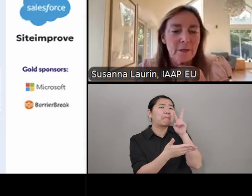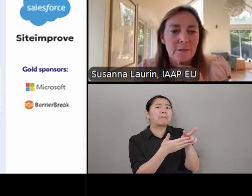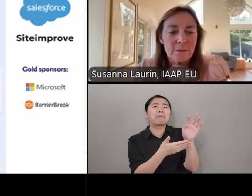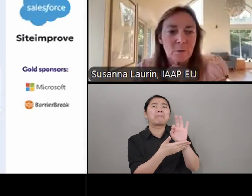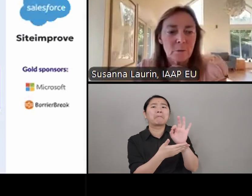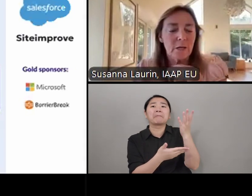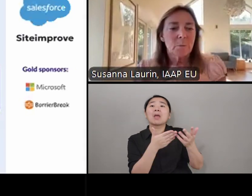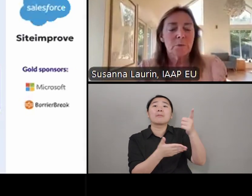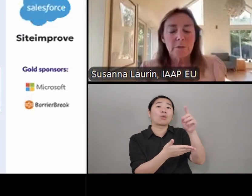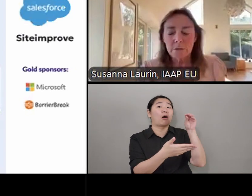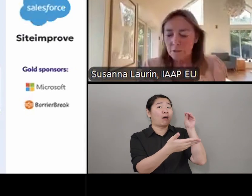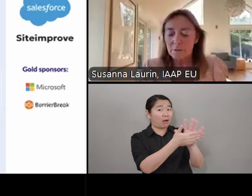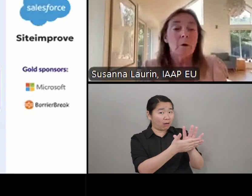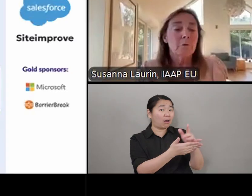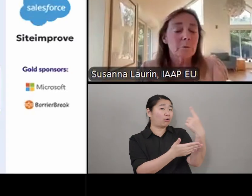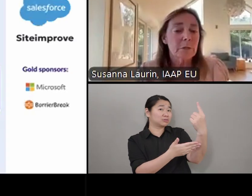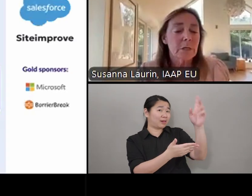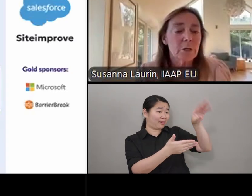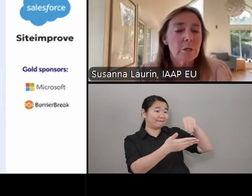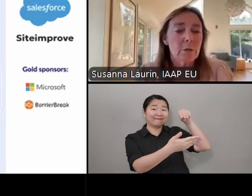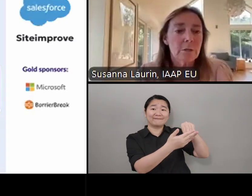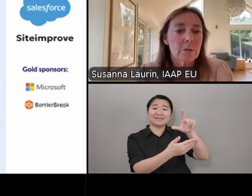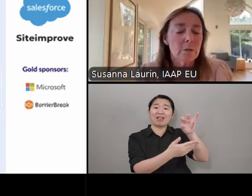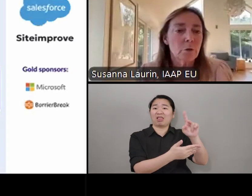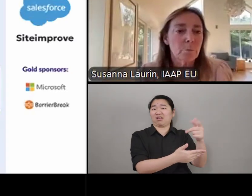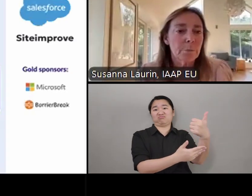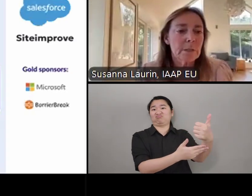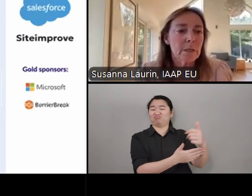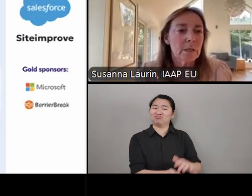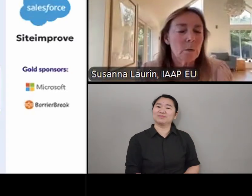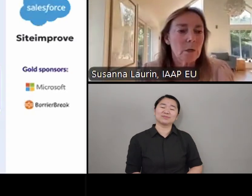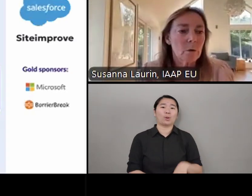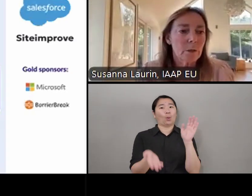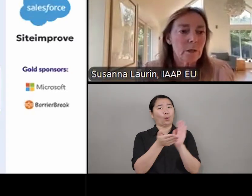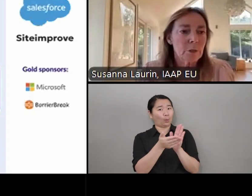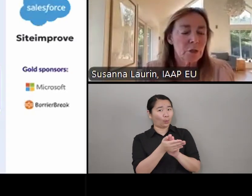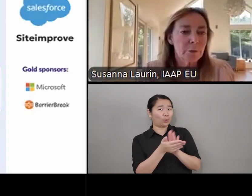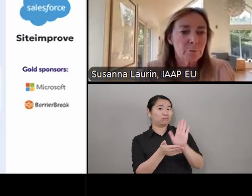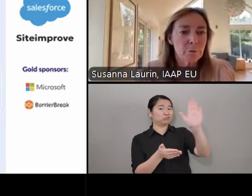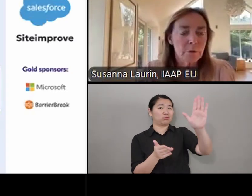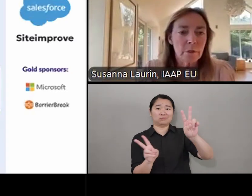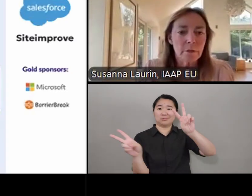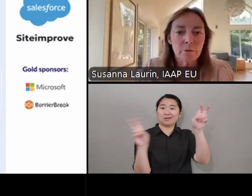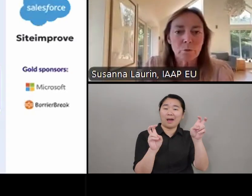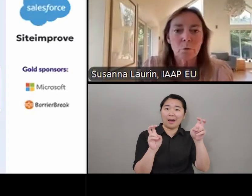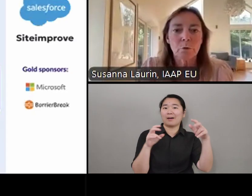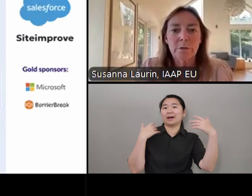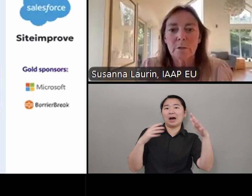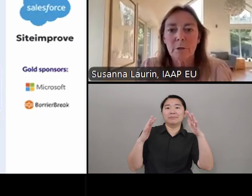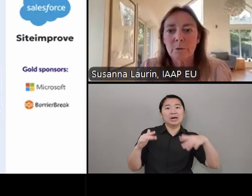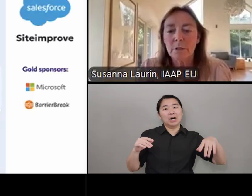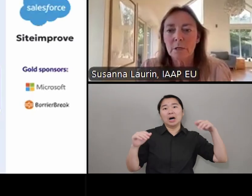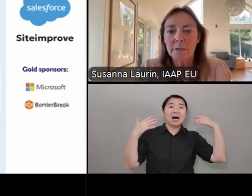awesome. So that was our first presentation on the hot topics, and now we are welcoming Shilpi Kapoor to talk